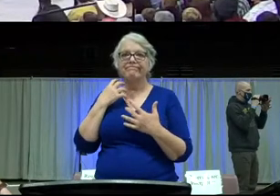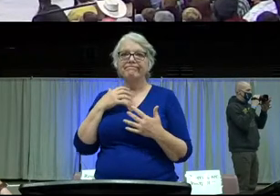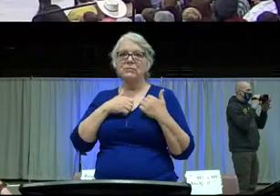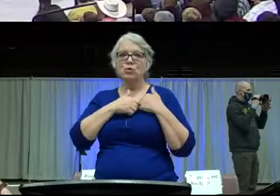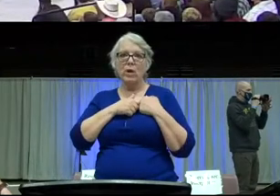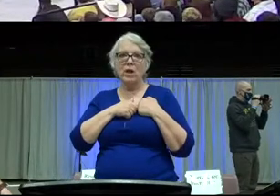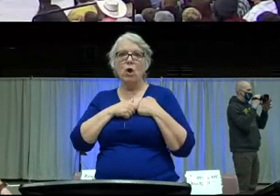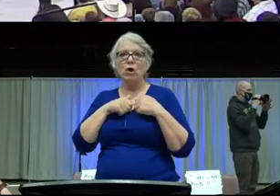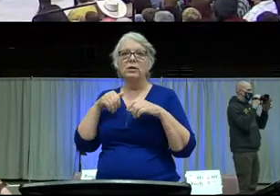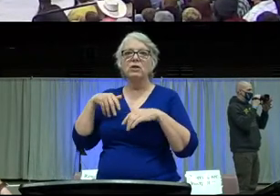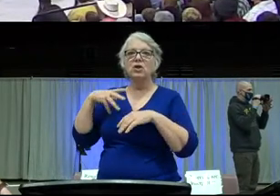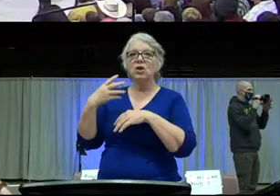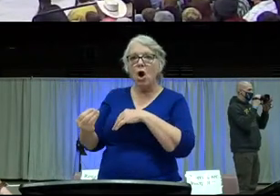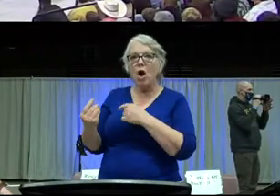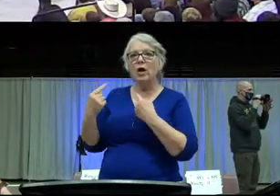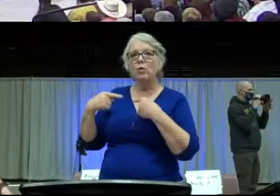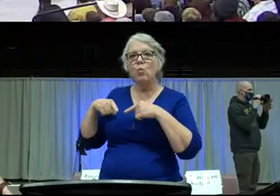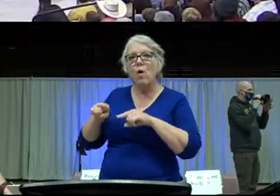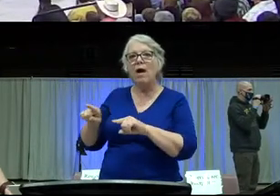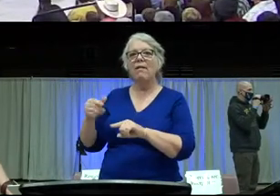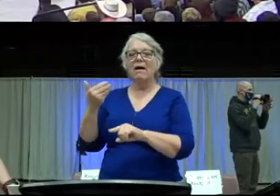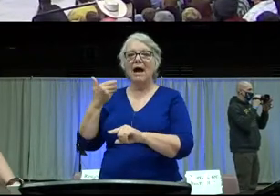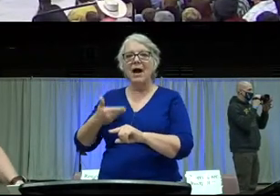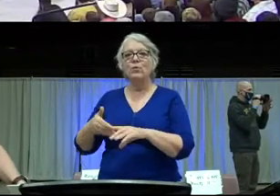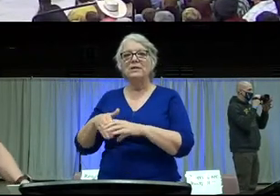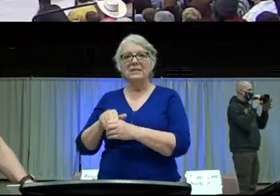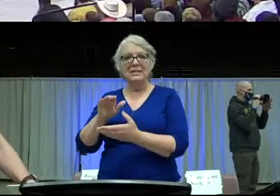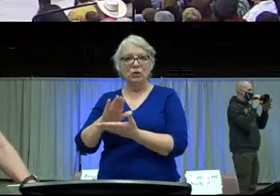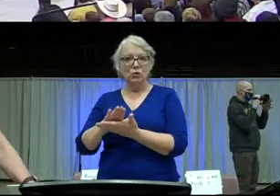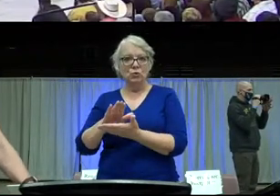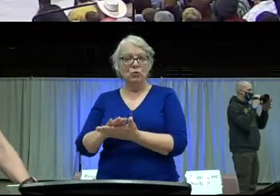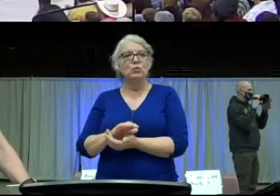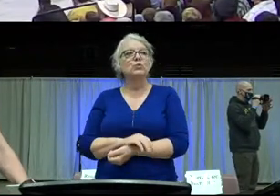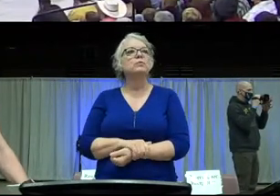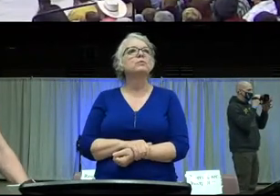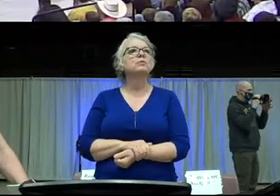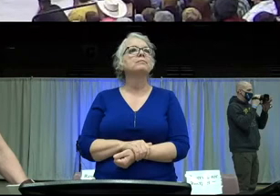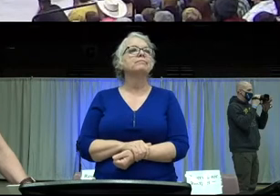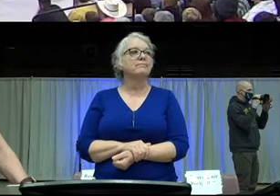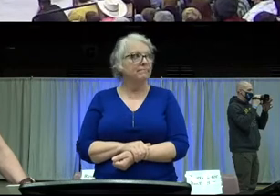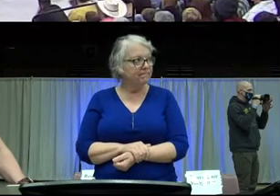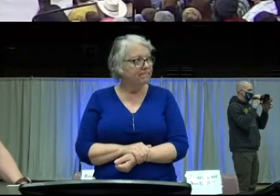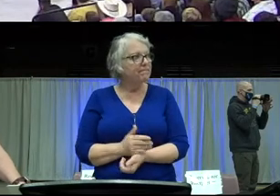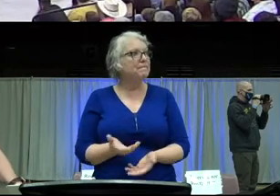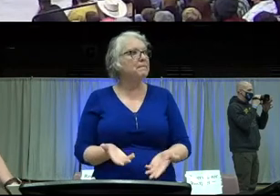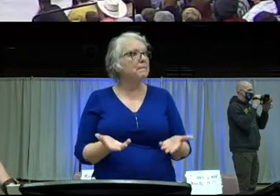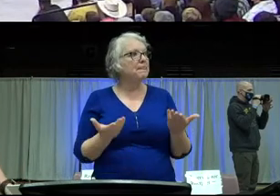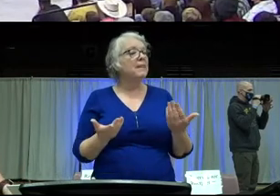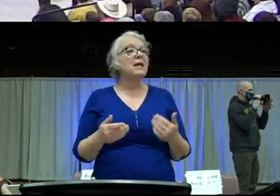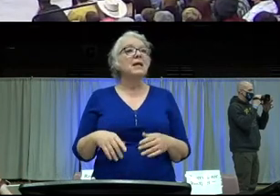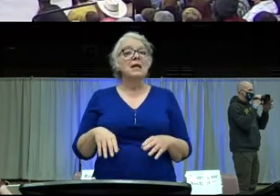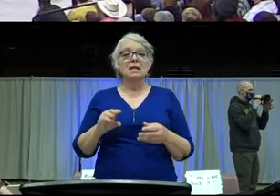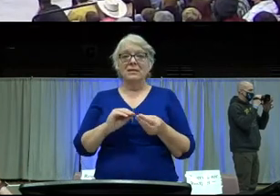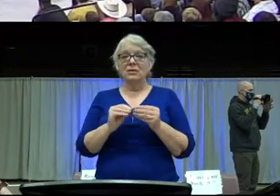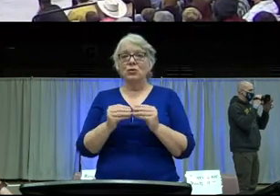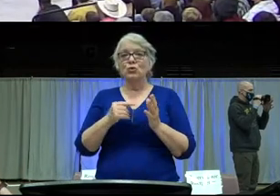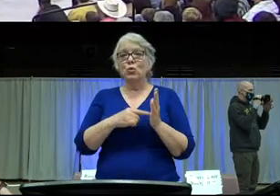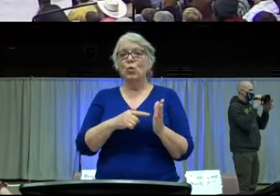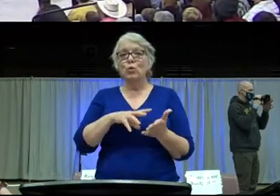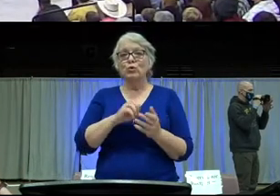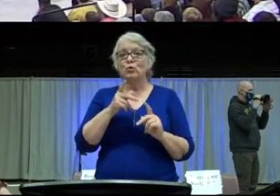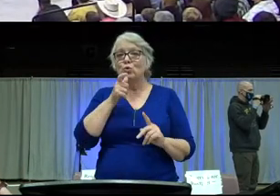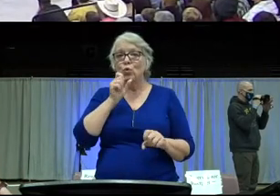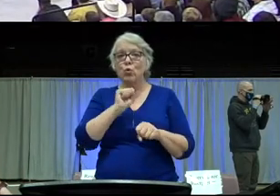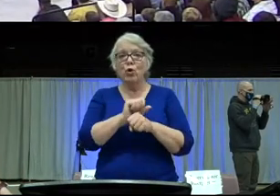in school. Please stand. All right. Statistics show that students who work